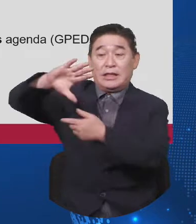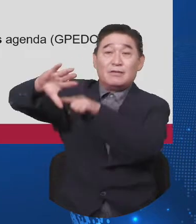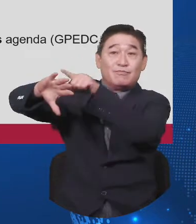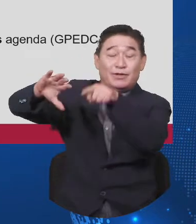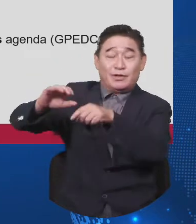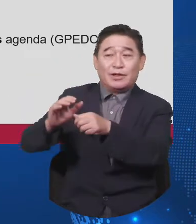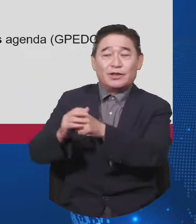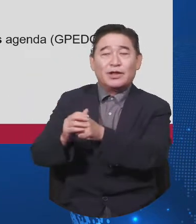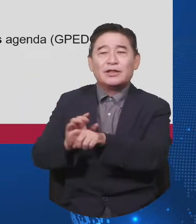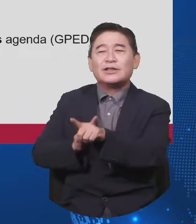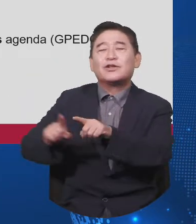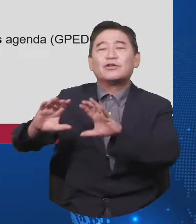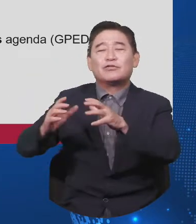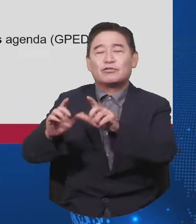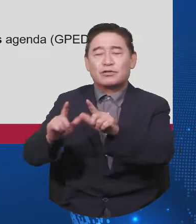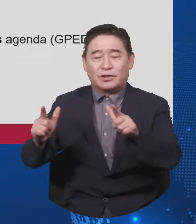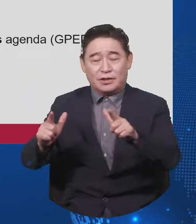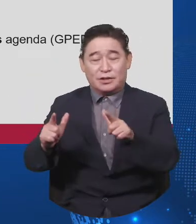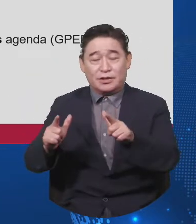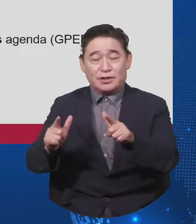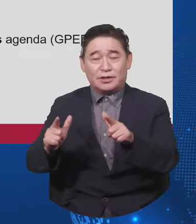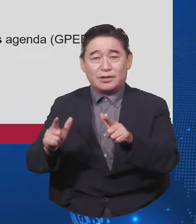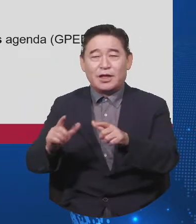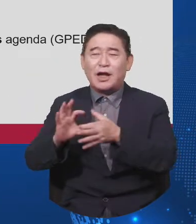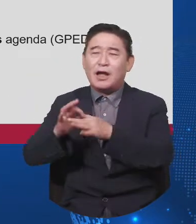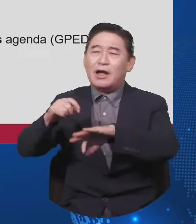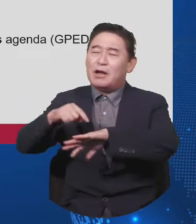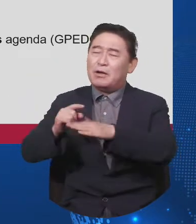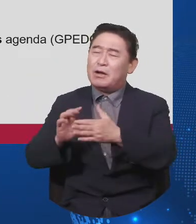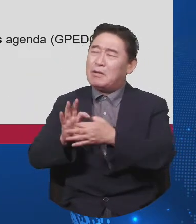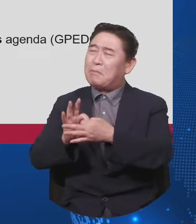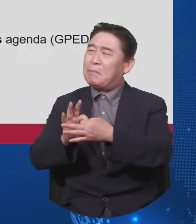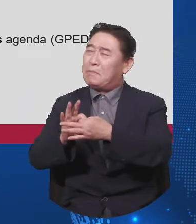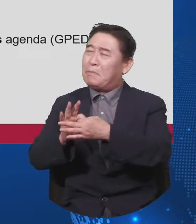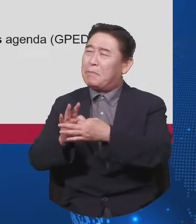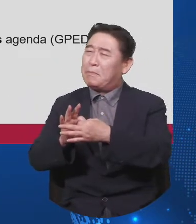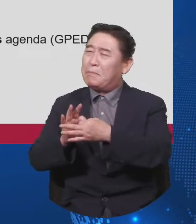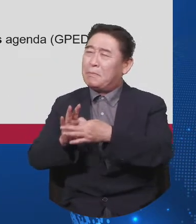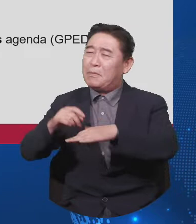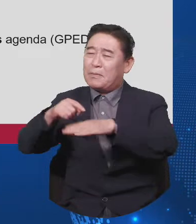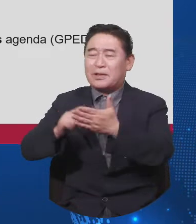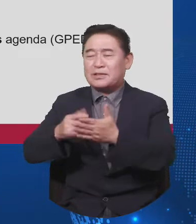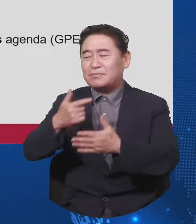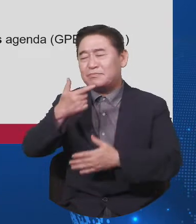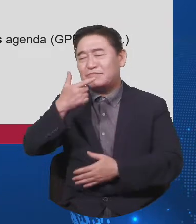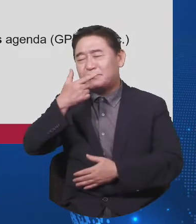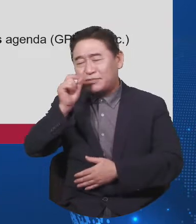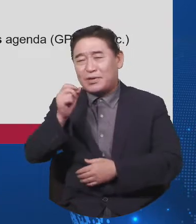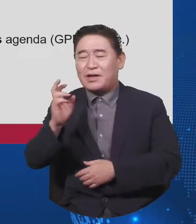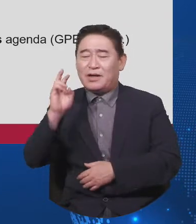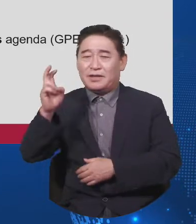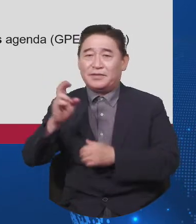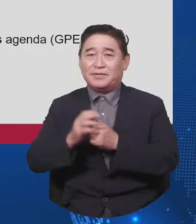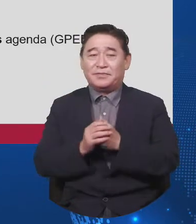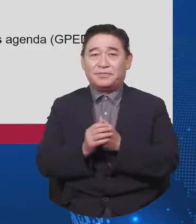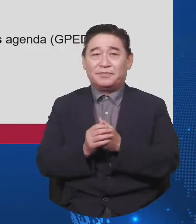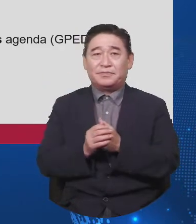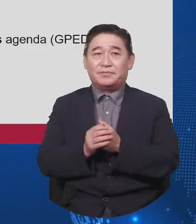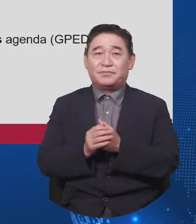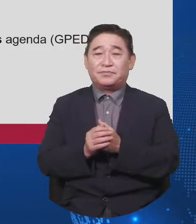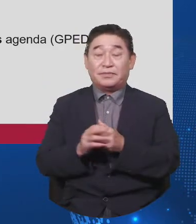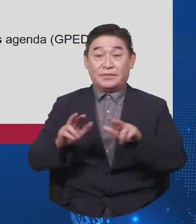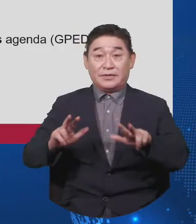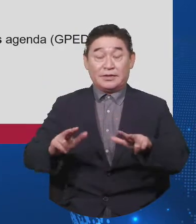quite changing perspective on South-South cooperation. China is the main and outstanding